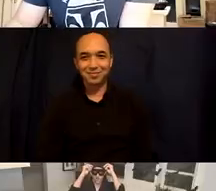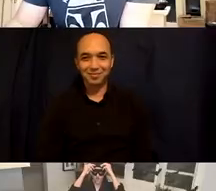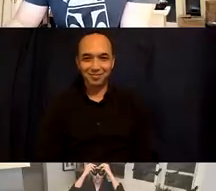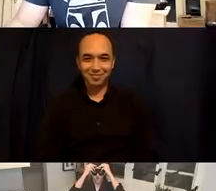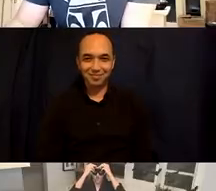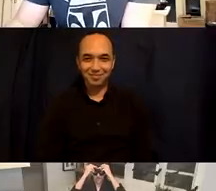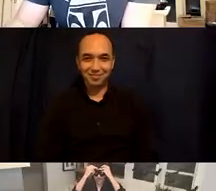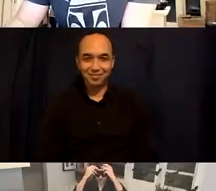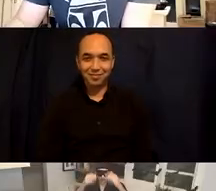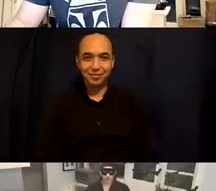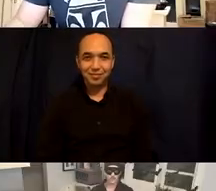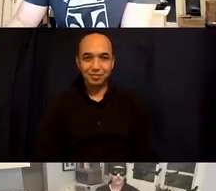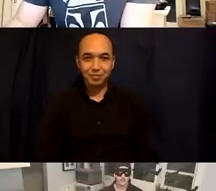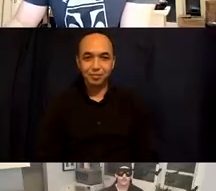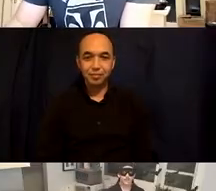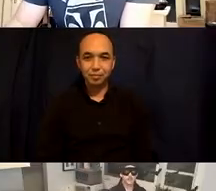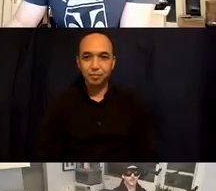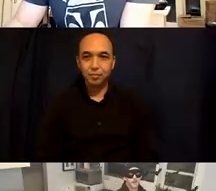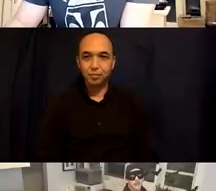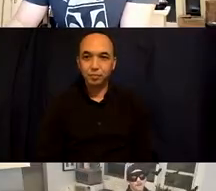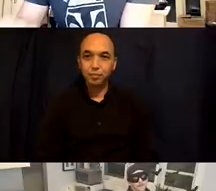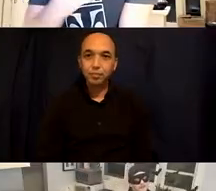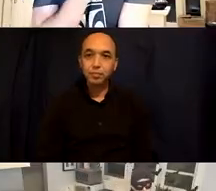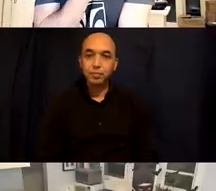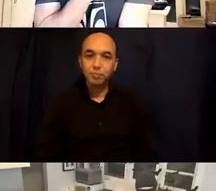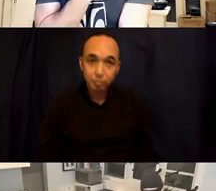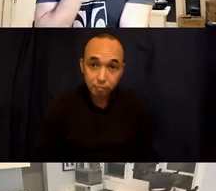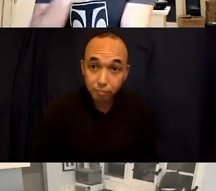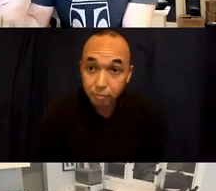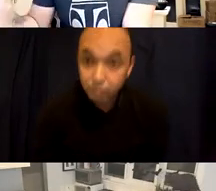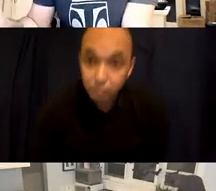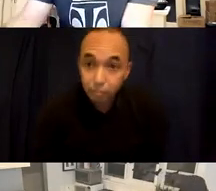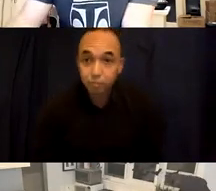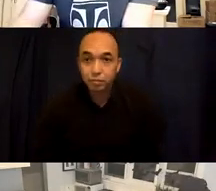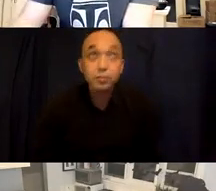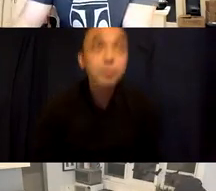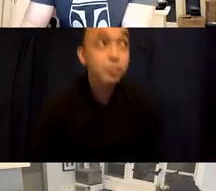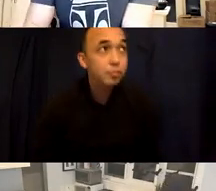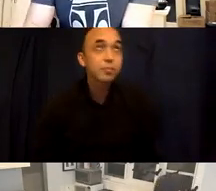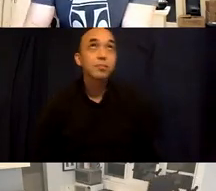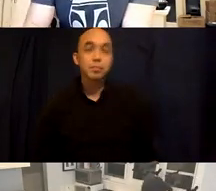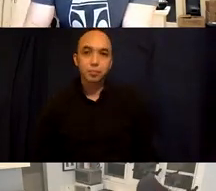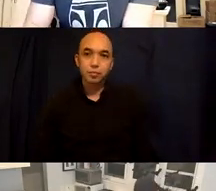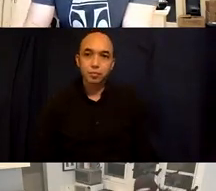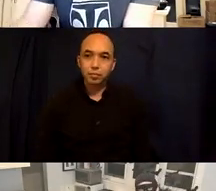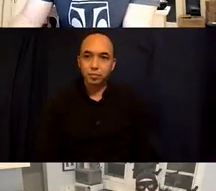All right, people are rolling in now. Good stuff. We'll get them, everybody settled.